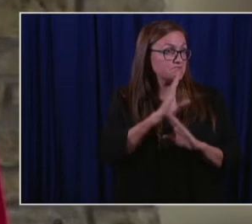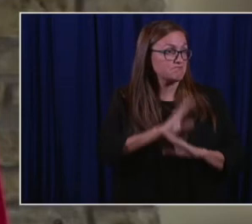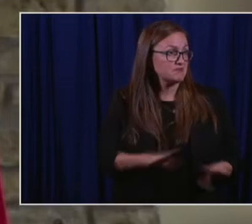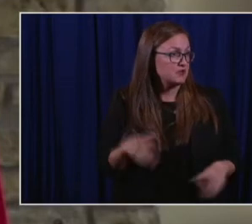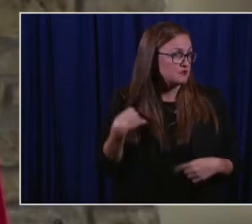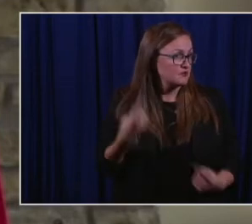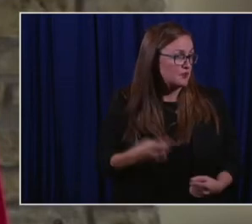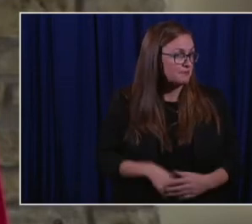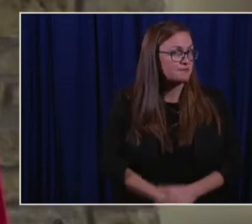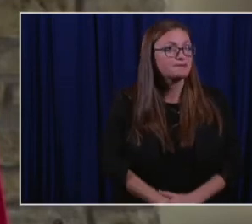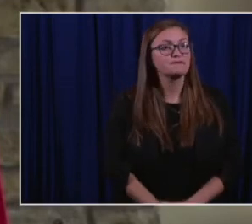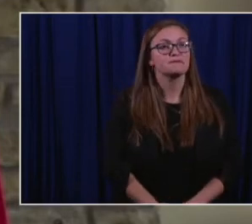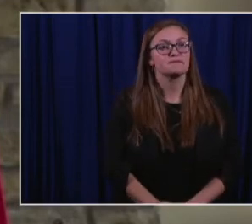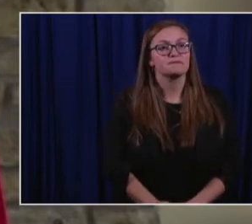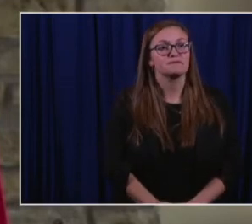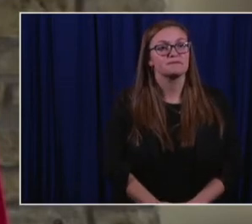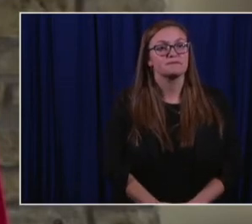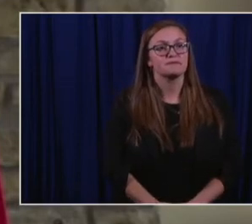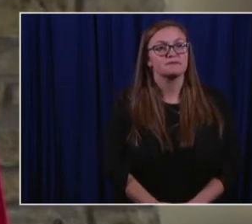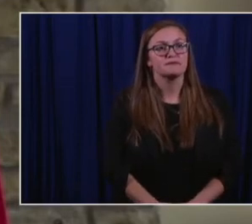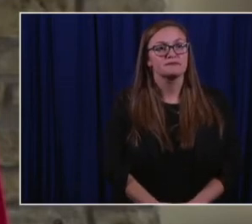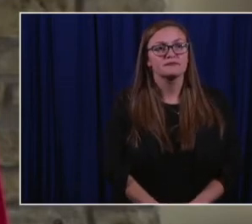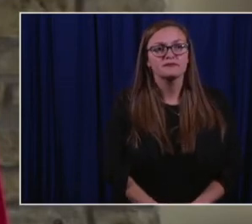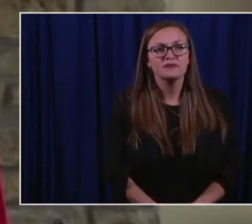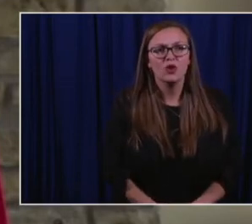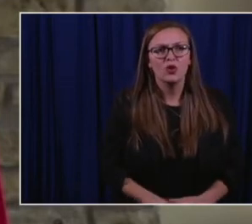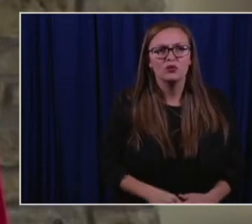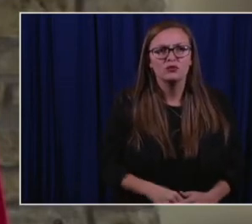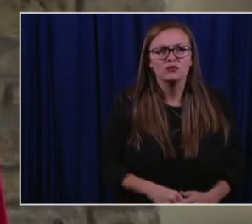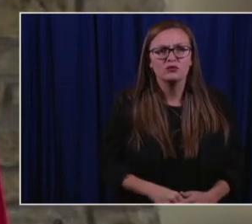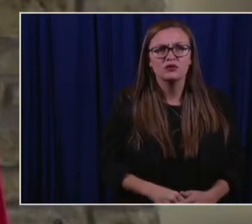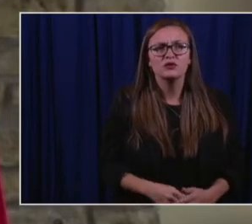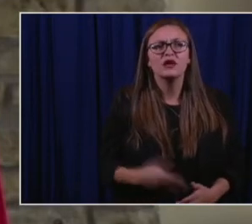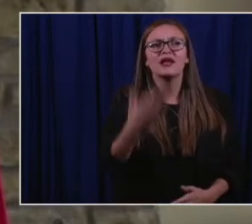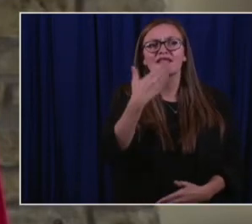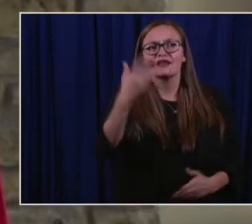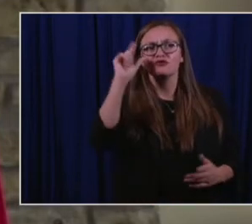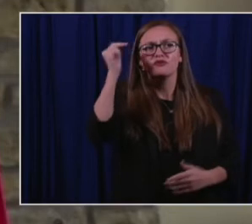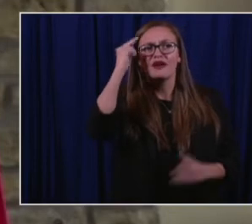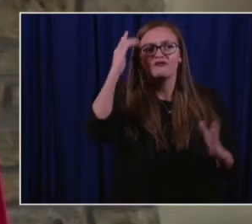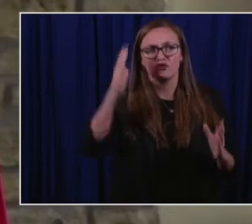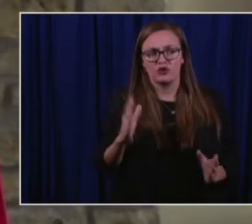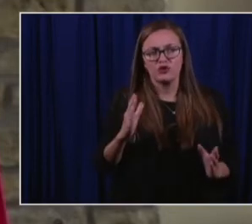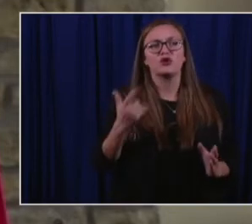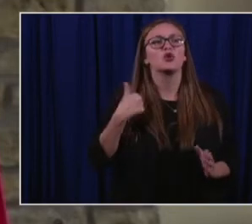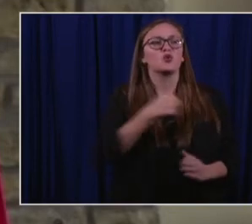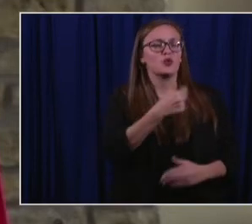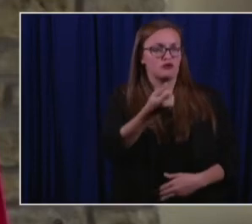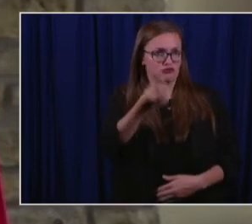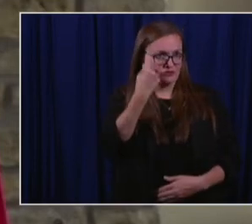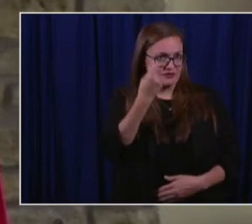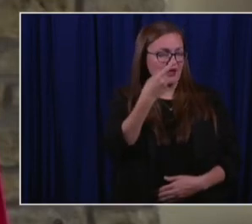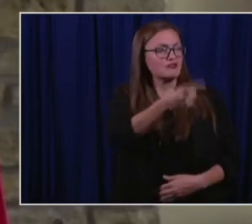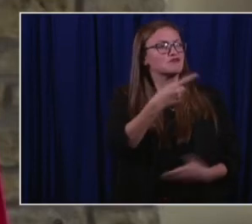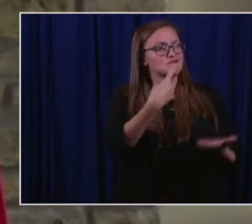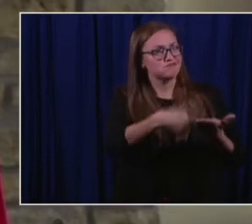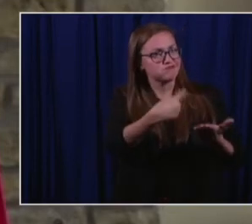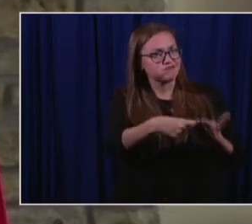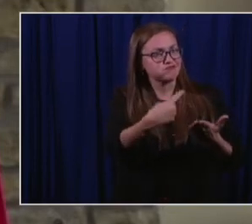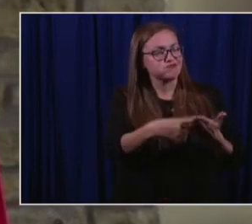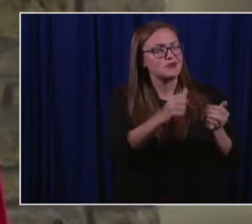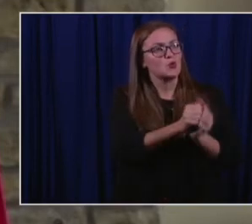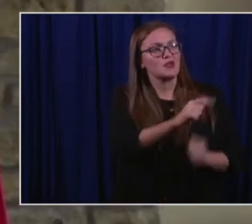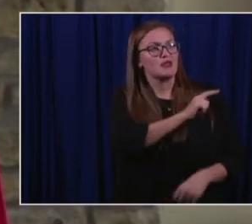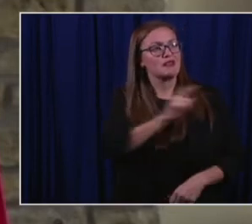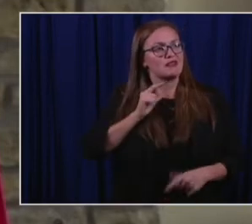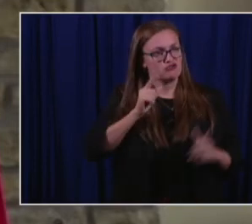Thank you, Governor. We understand that you've been in discussion with legislative leaders